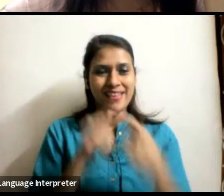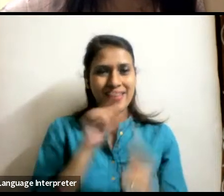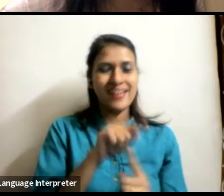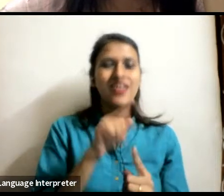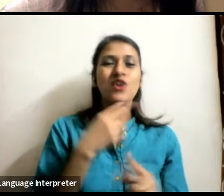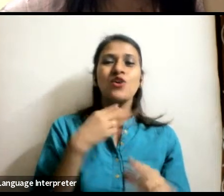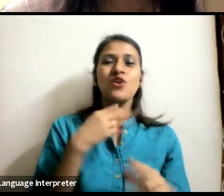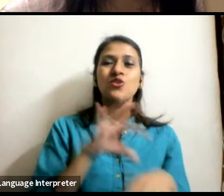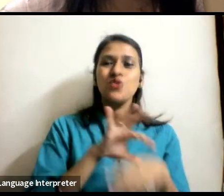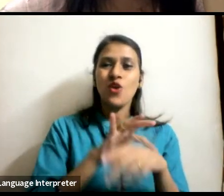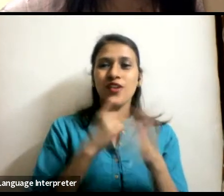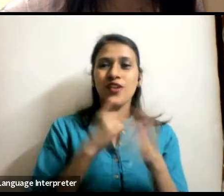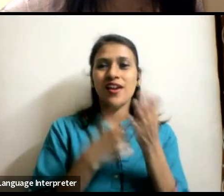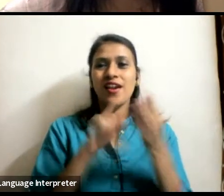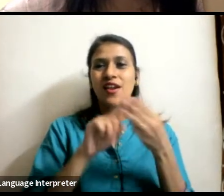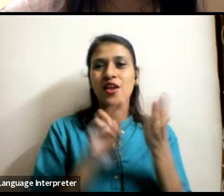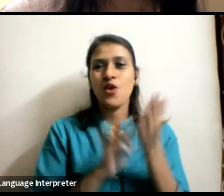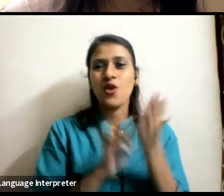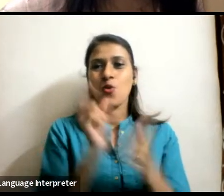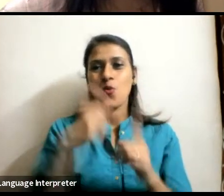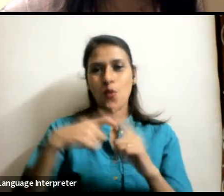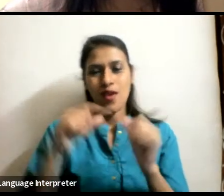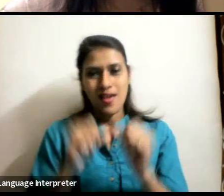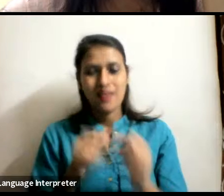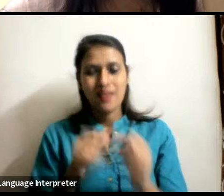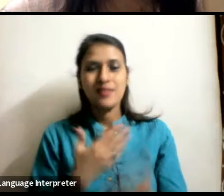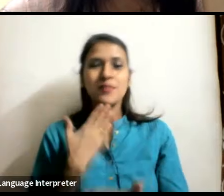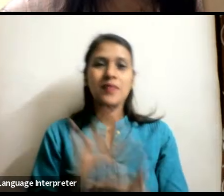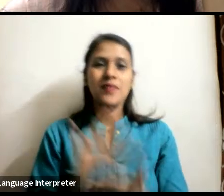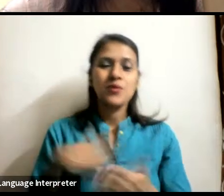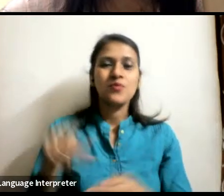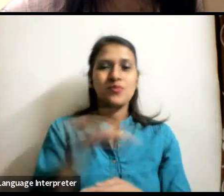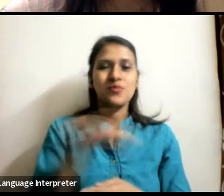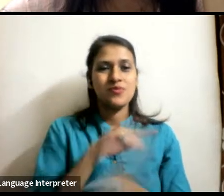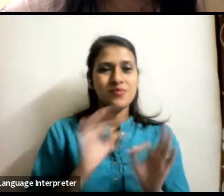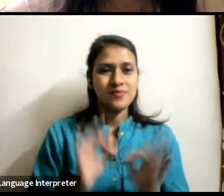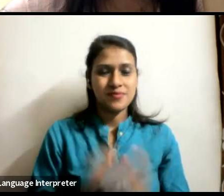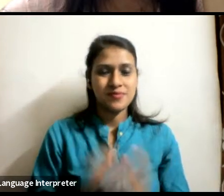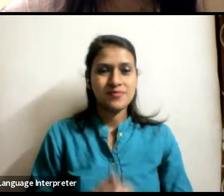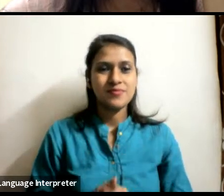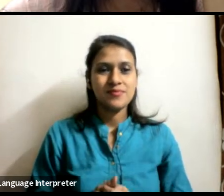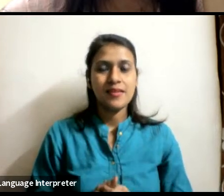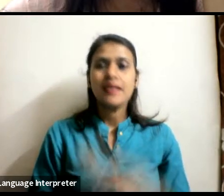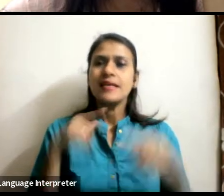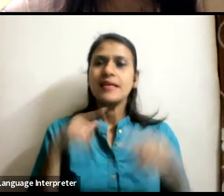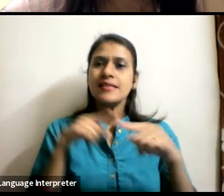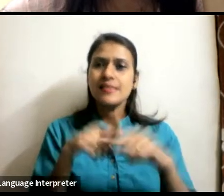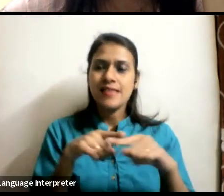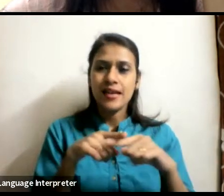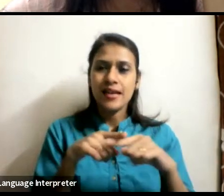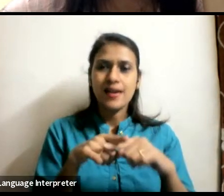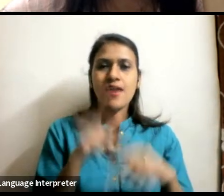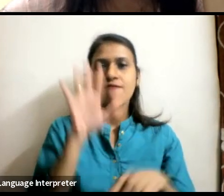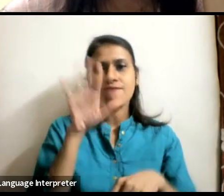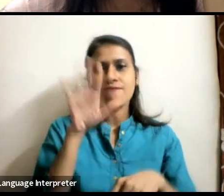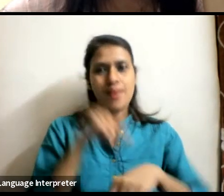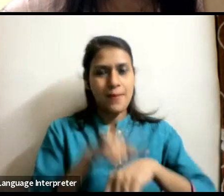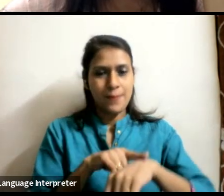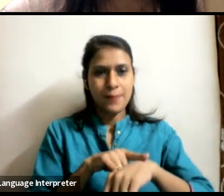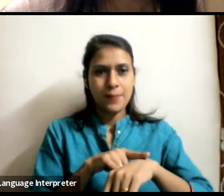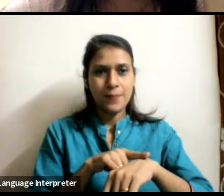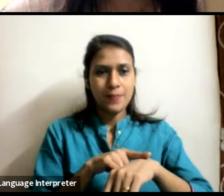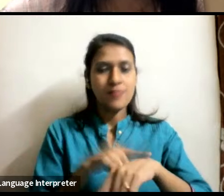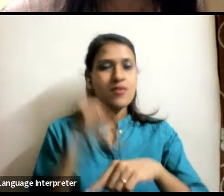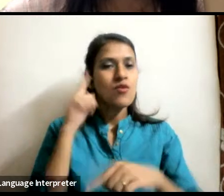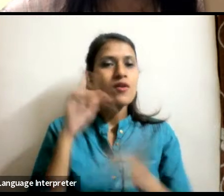We are also going to be having some more sessions, so do join us again Saturday at 5 p.m. for a safe space session